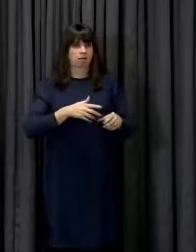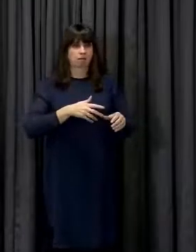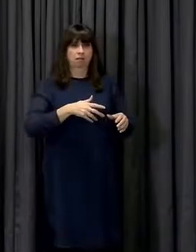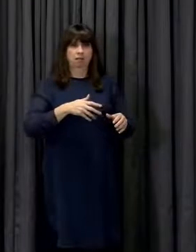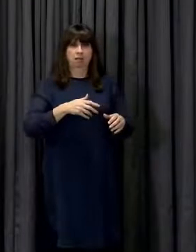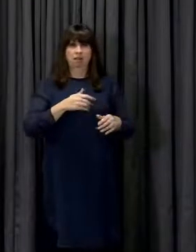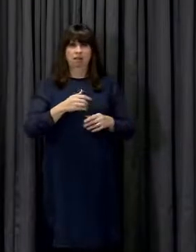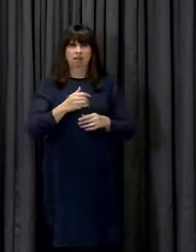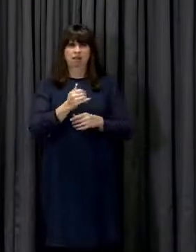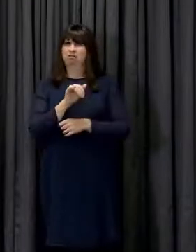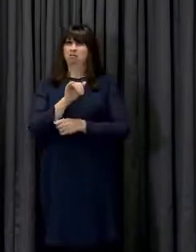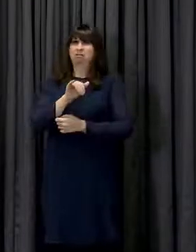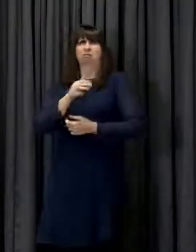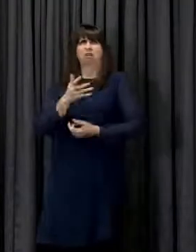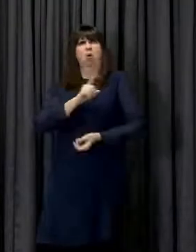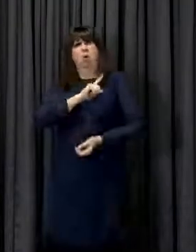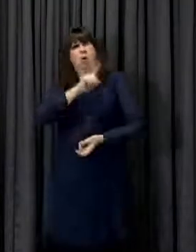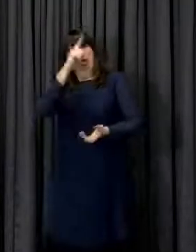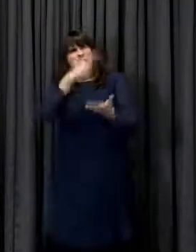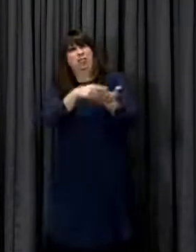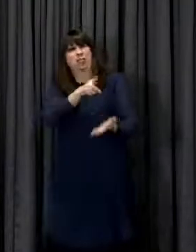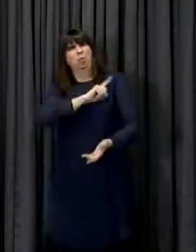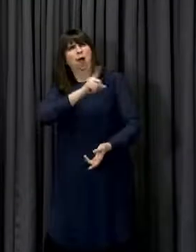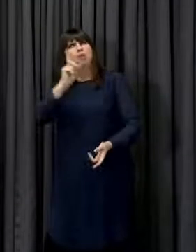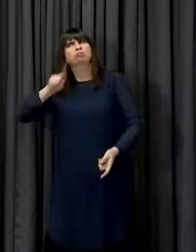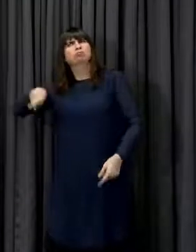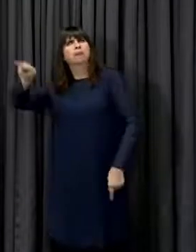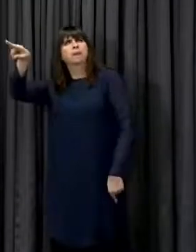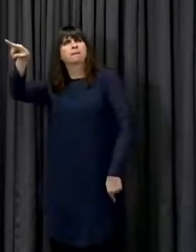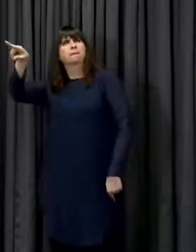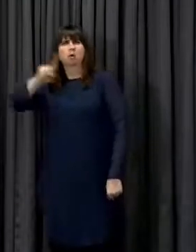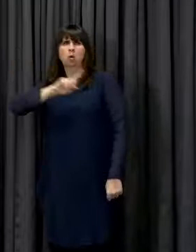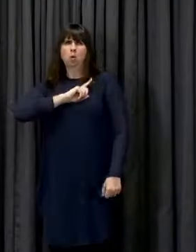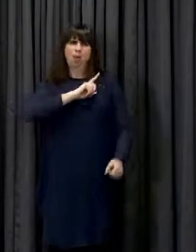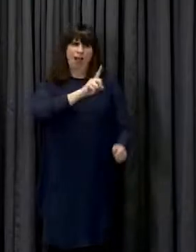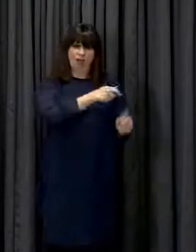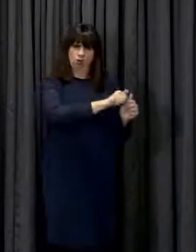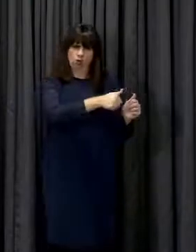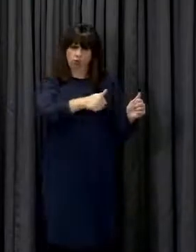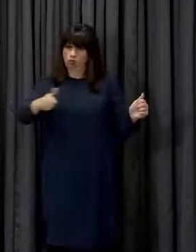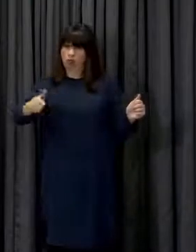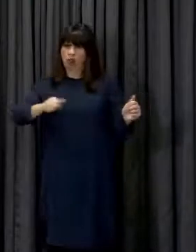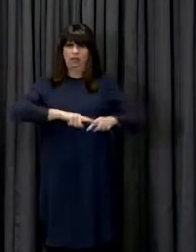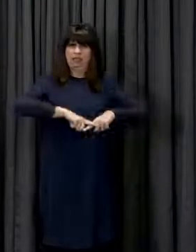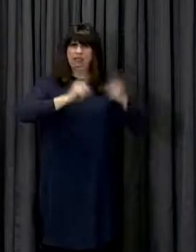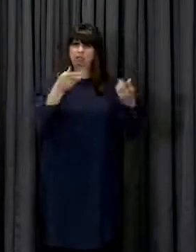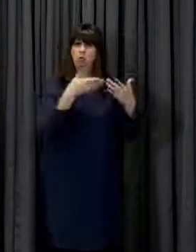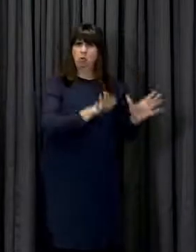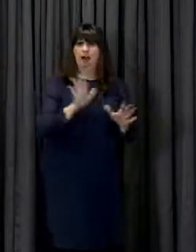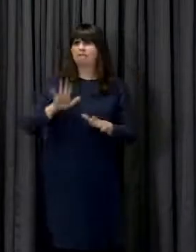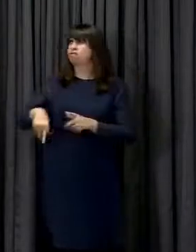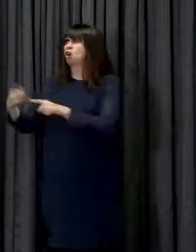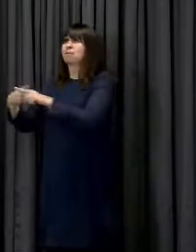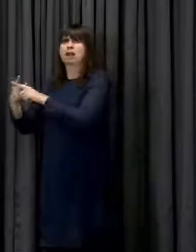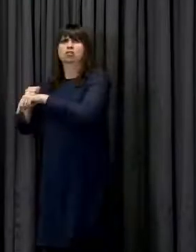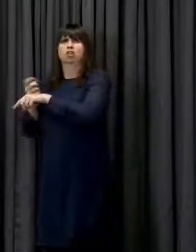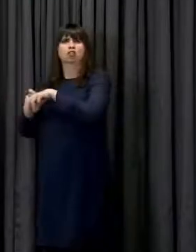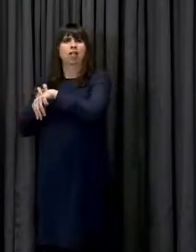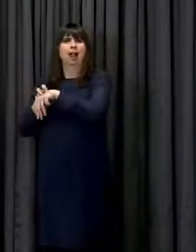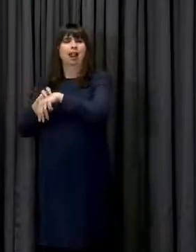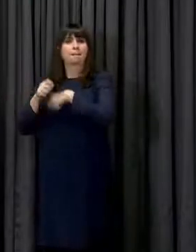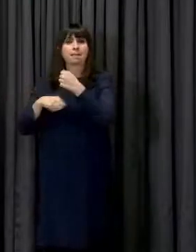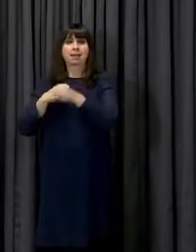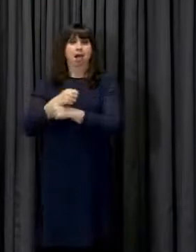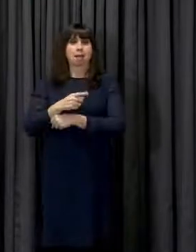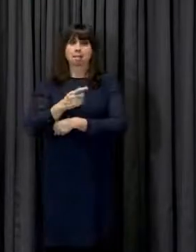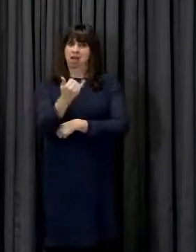not trusting in the reason why we're choosing different people to come forward first for the vaccine. And I think that would actually lead to